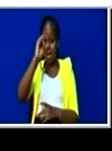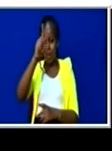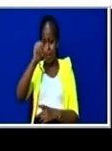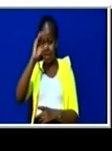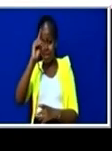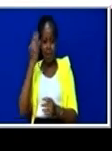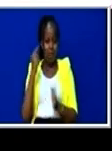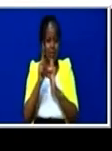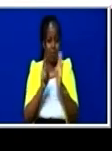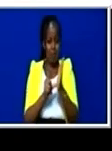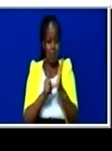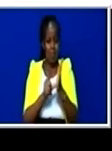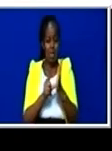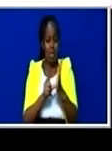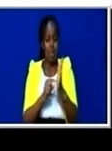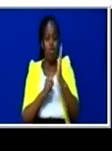said it is the number of